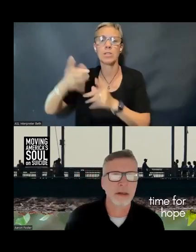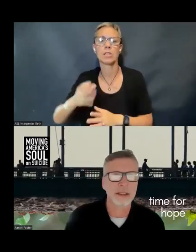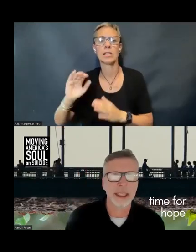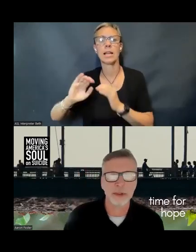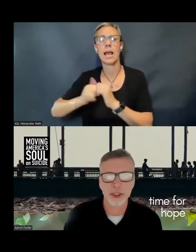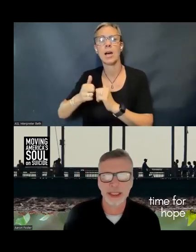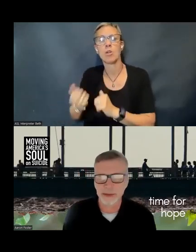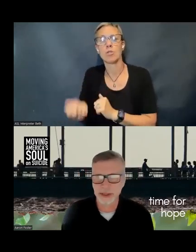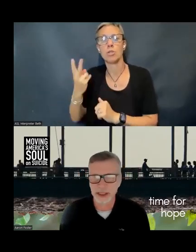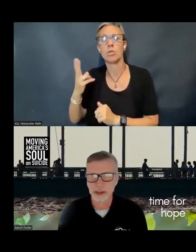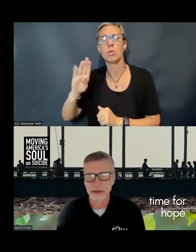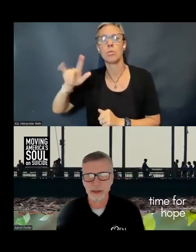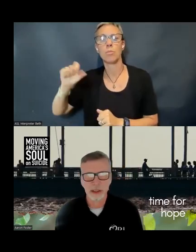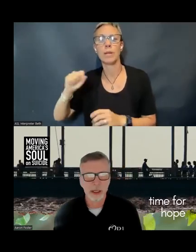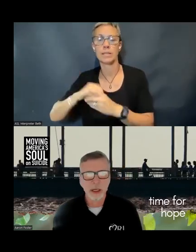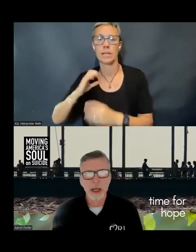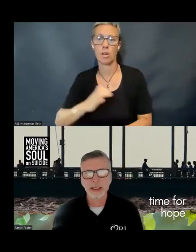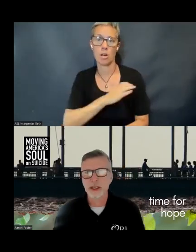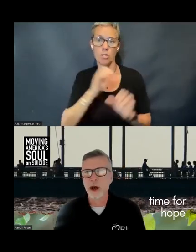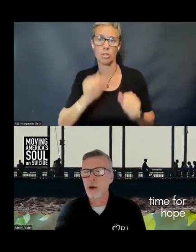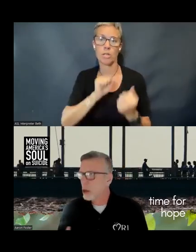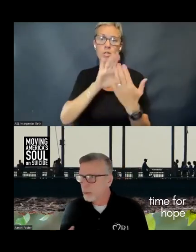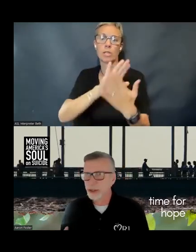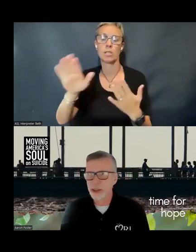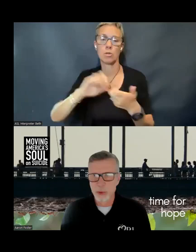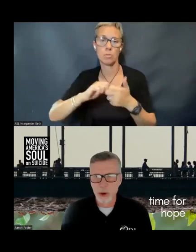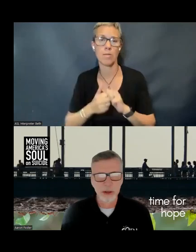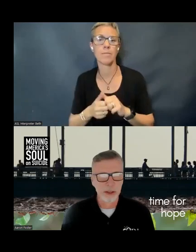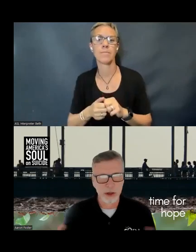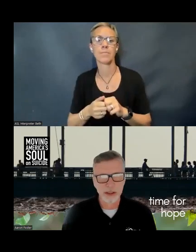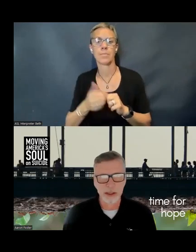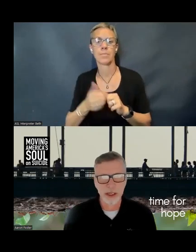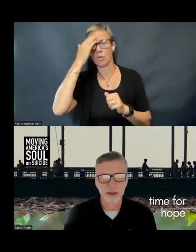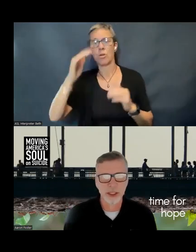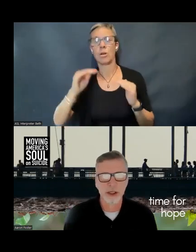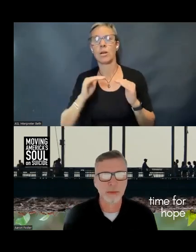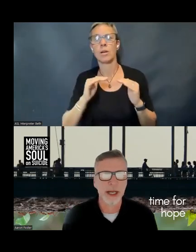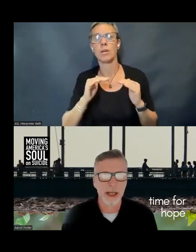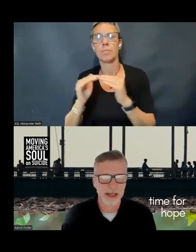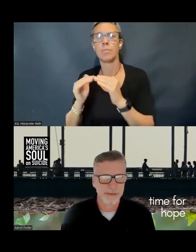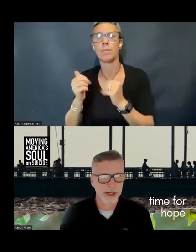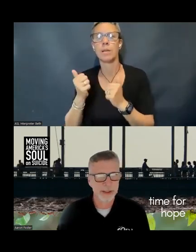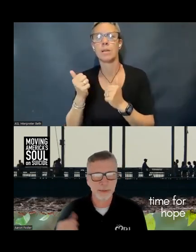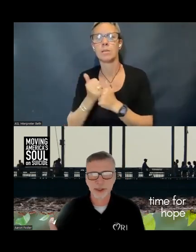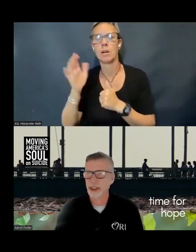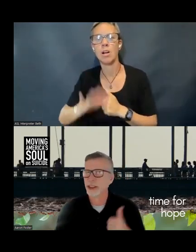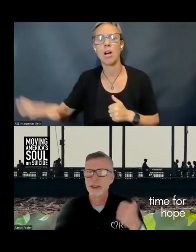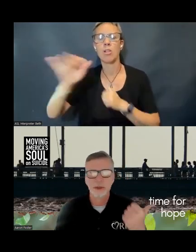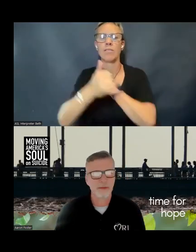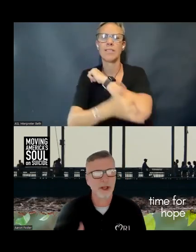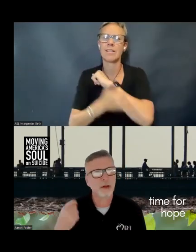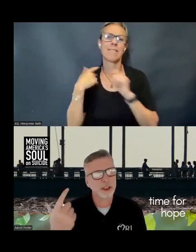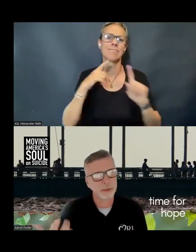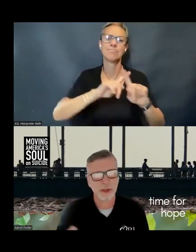currently in Congress can help address some of these issues. As you know, peer support across the country goes by a lot of different names: peer